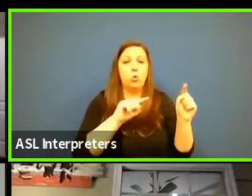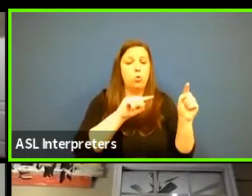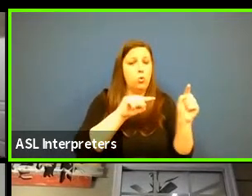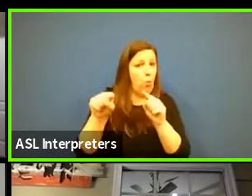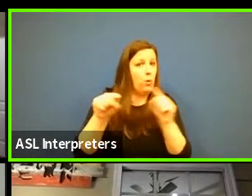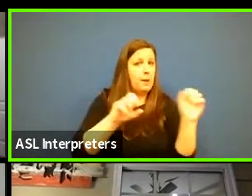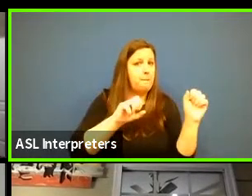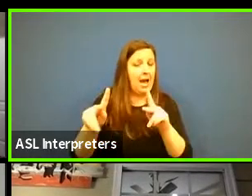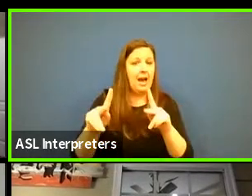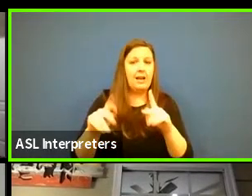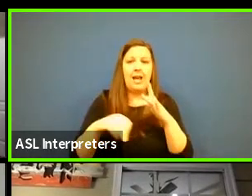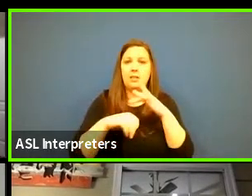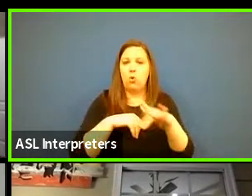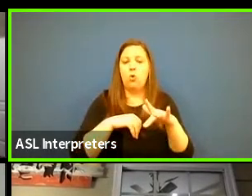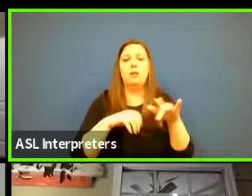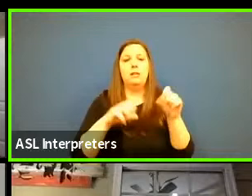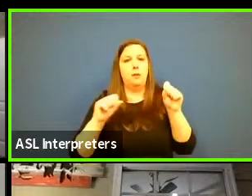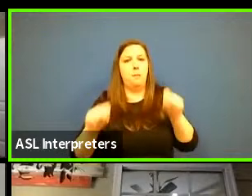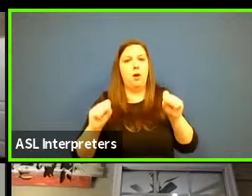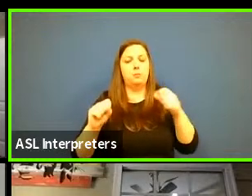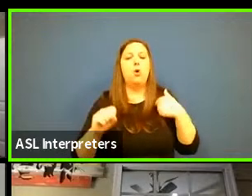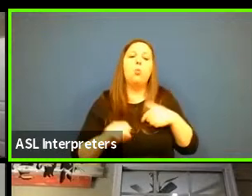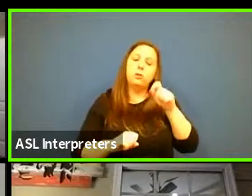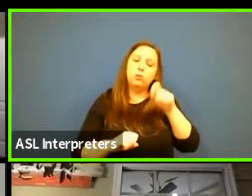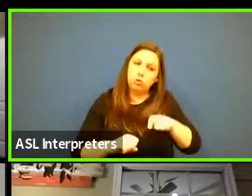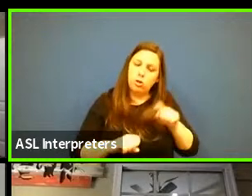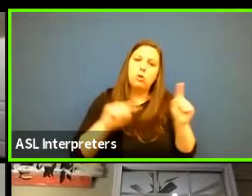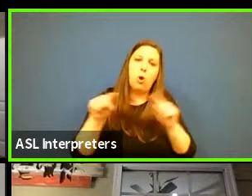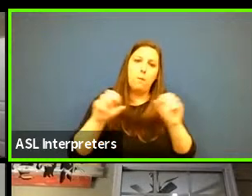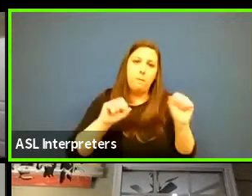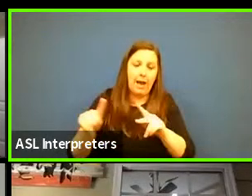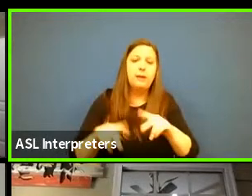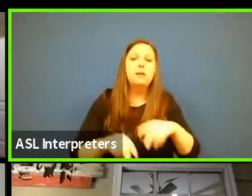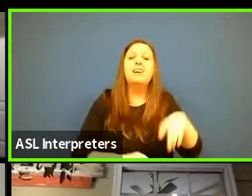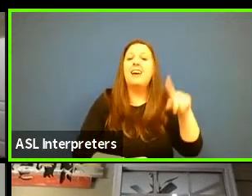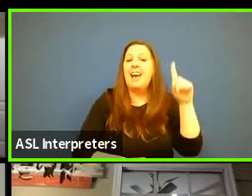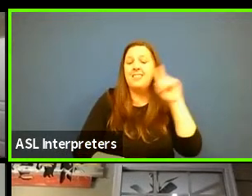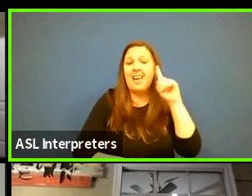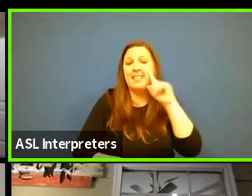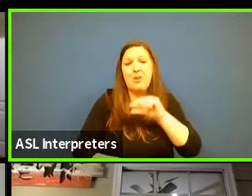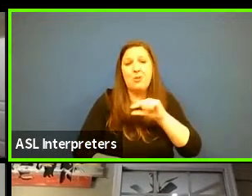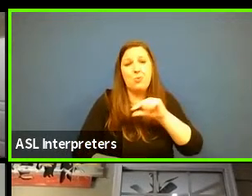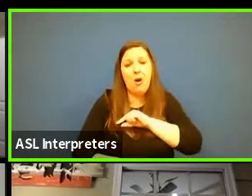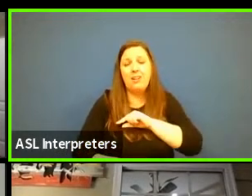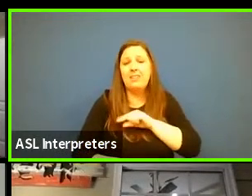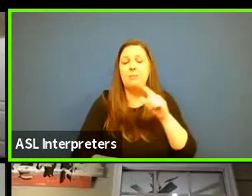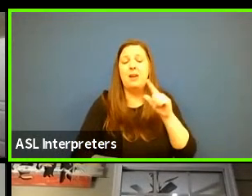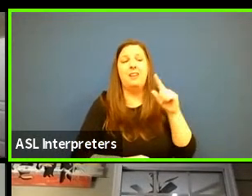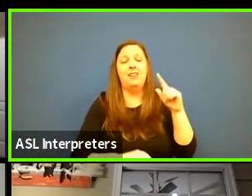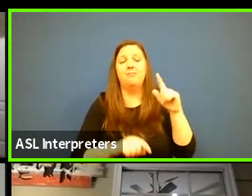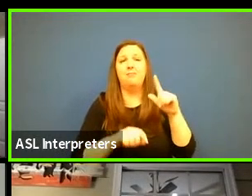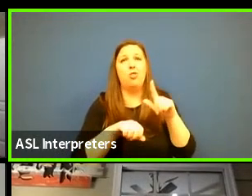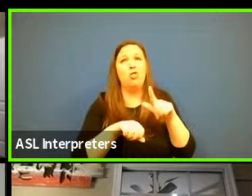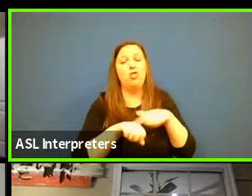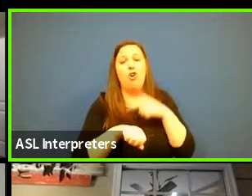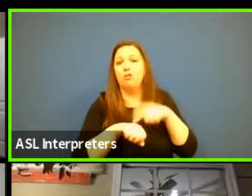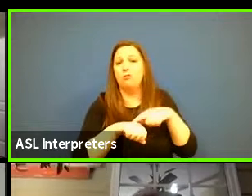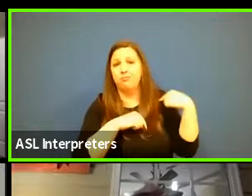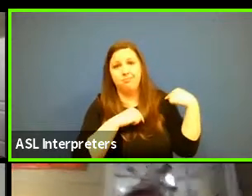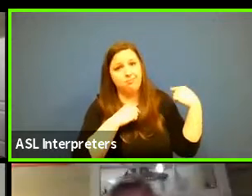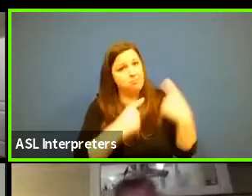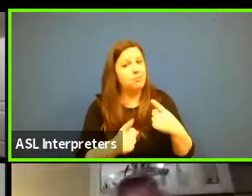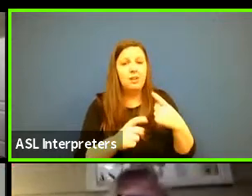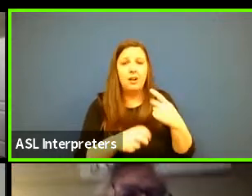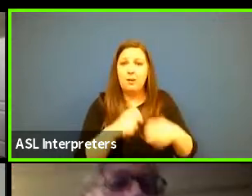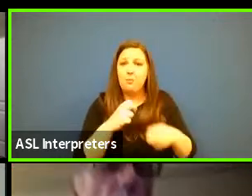we should go back. And the sound quality has been a long-standing issue of mine. If we could find a